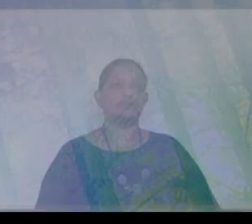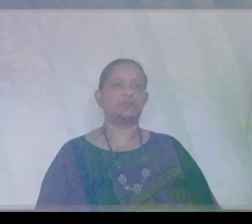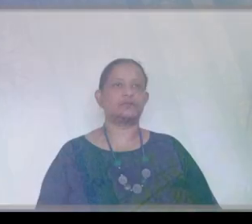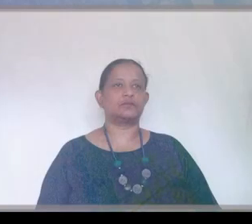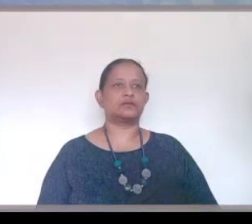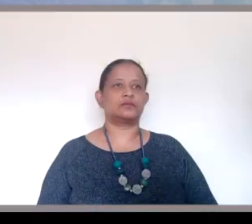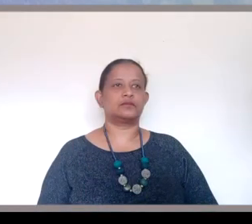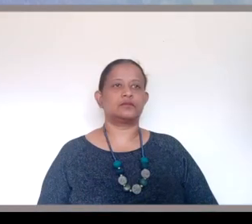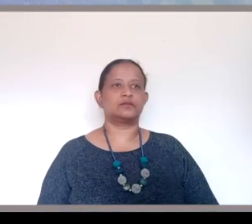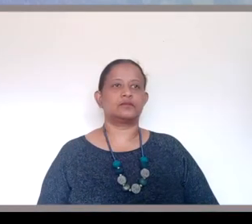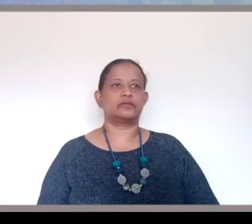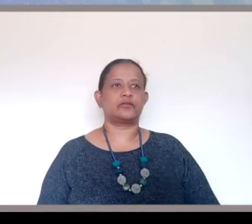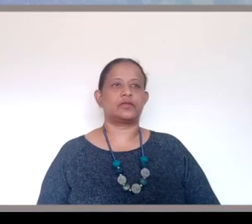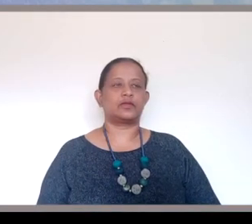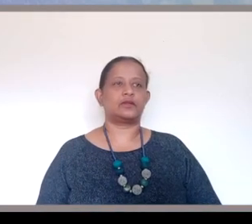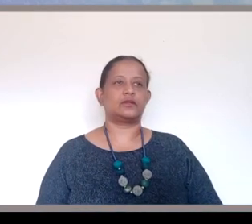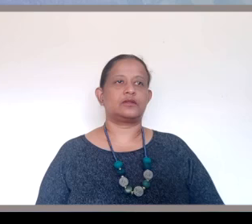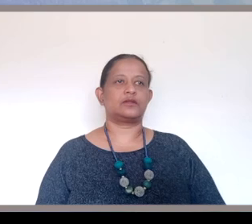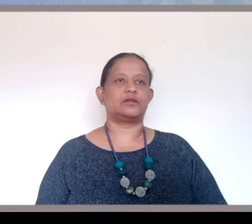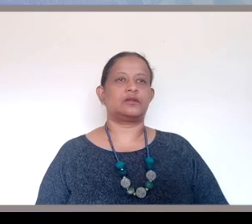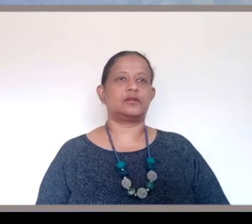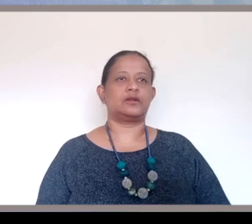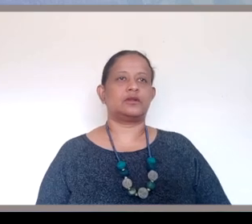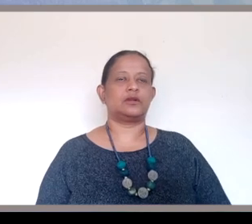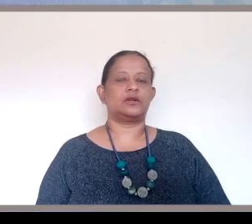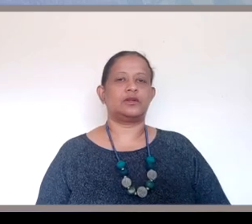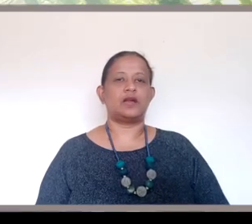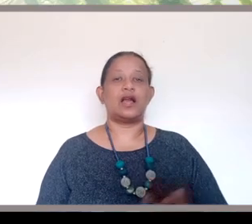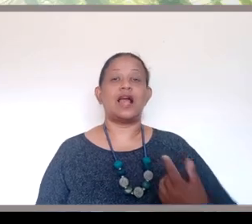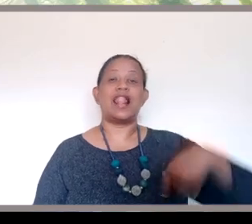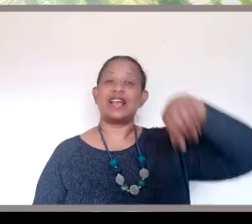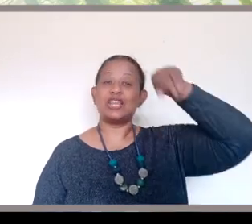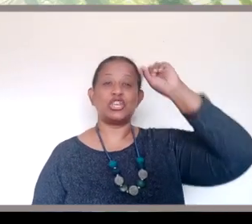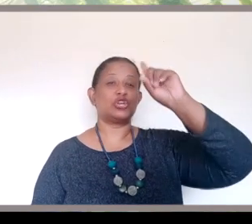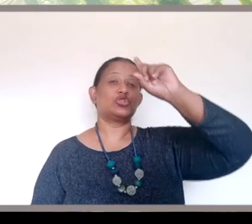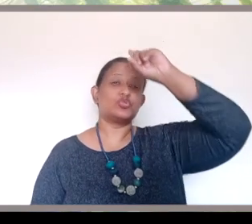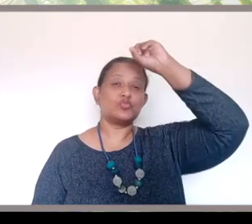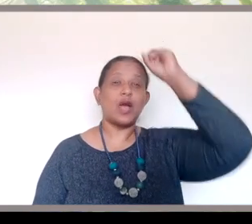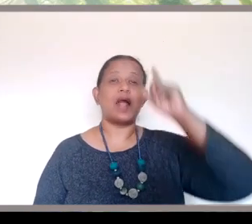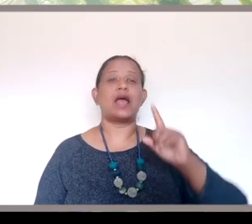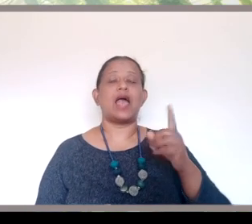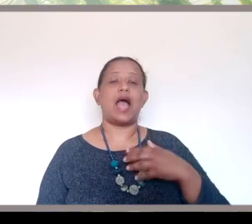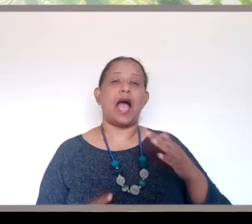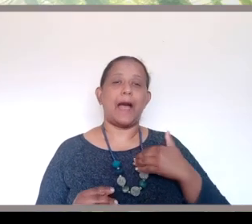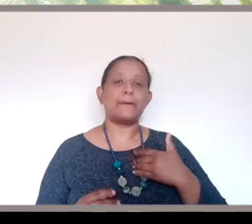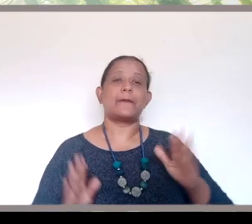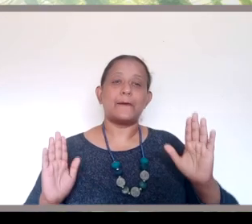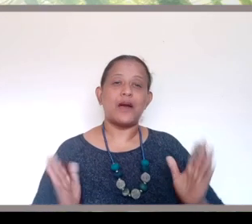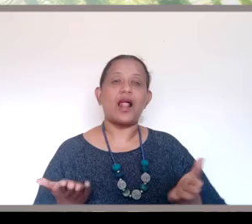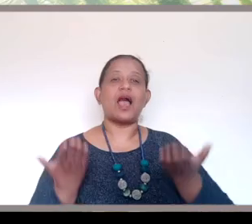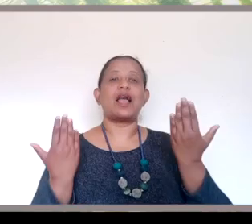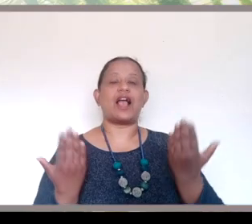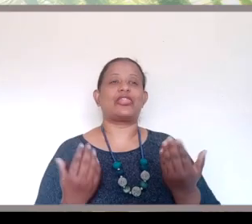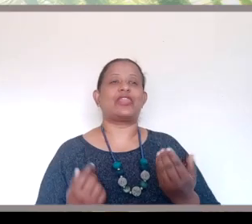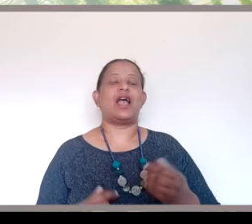Last week, we started a very practical and downward series called Just Grow Up from the book